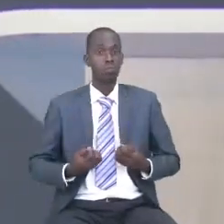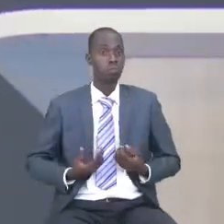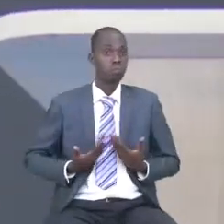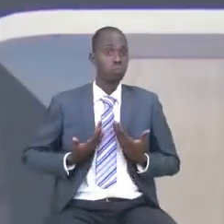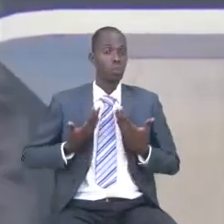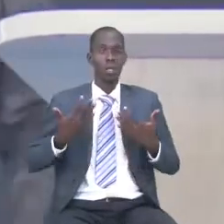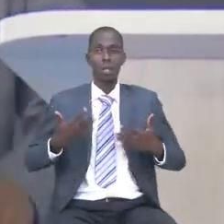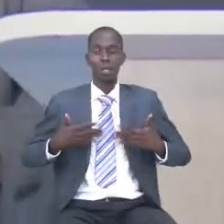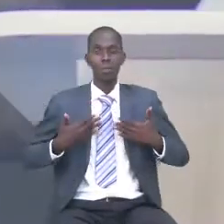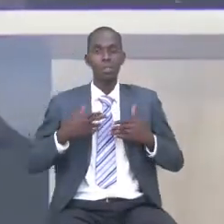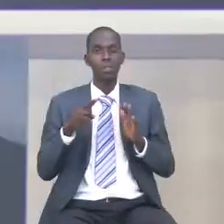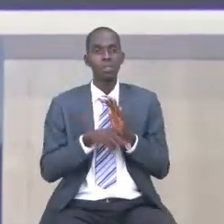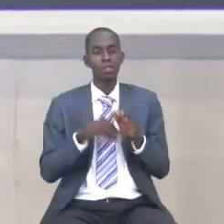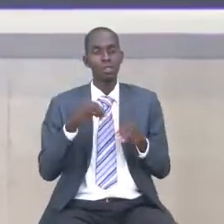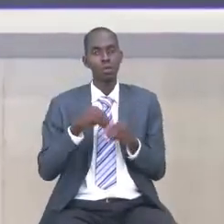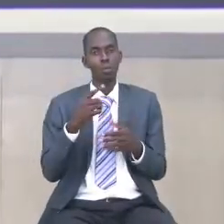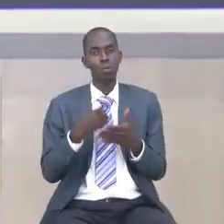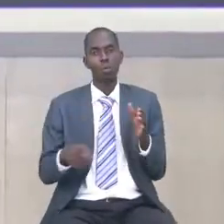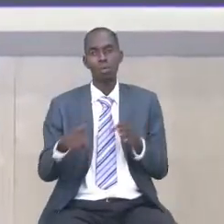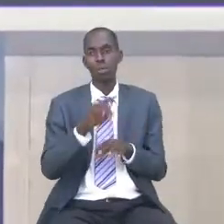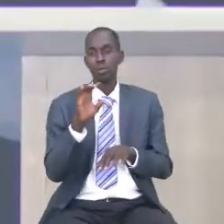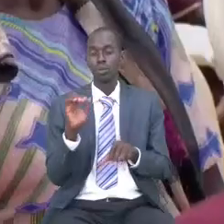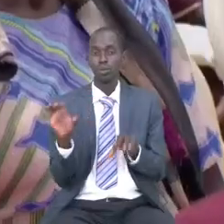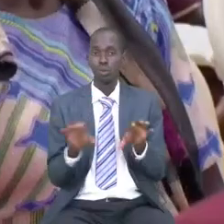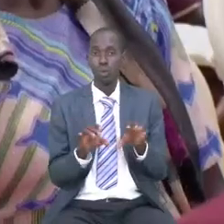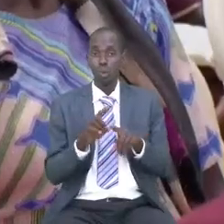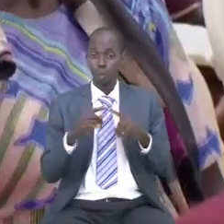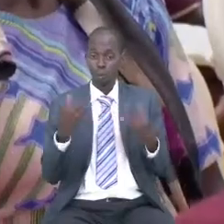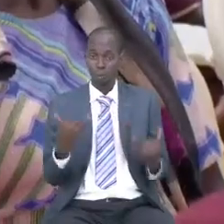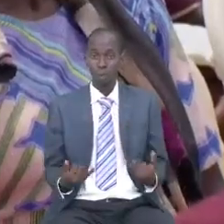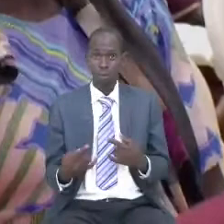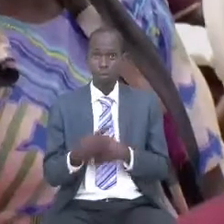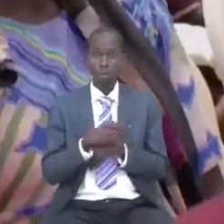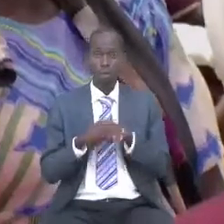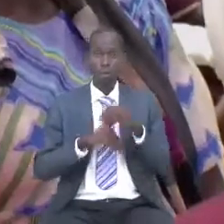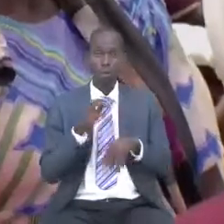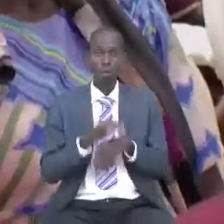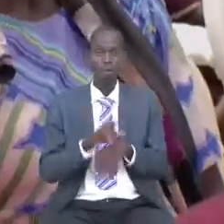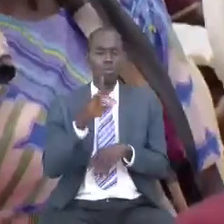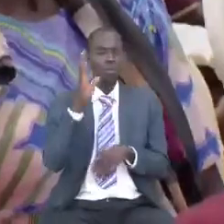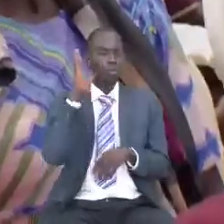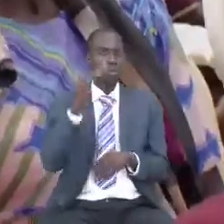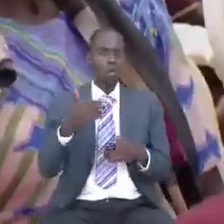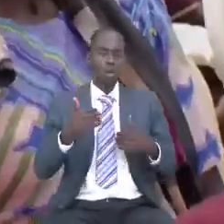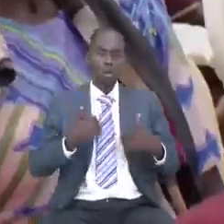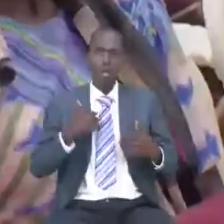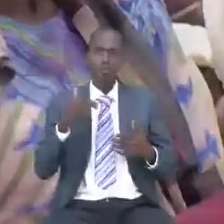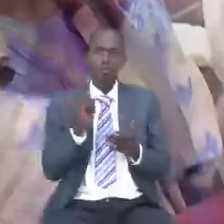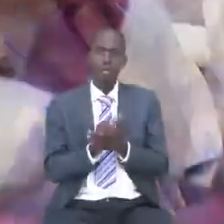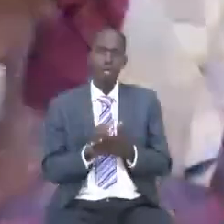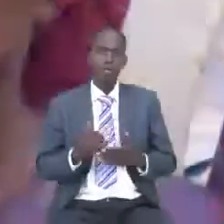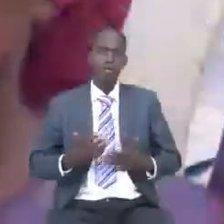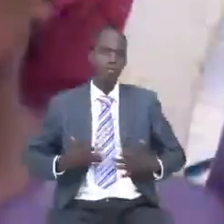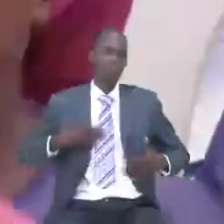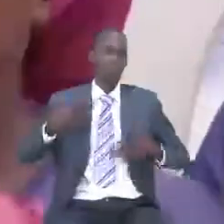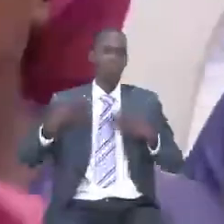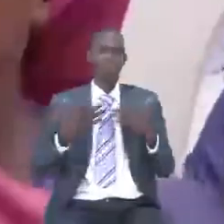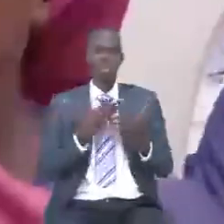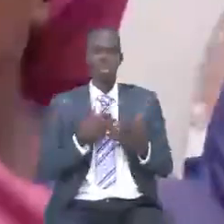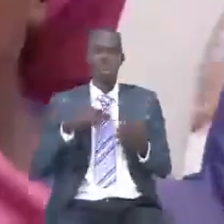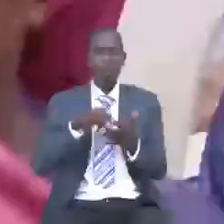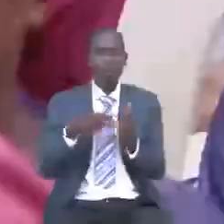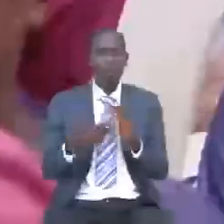But from today, you will have passion. You will have purpose. And then you do